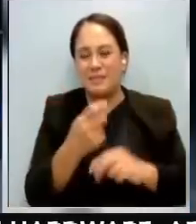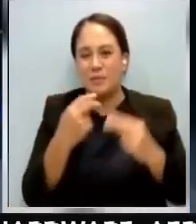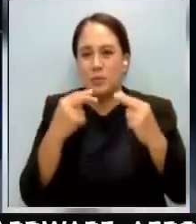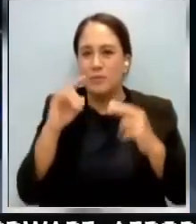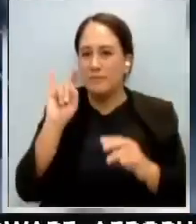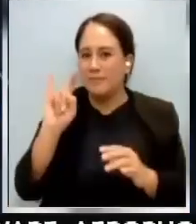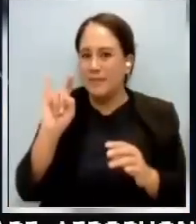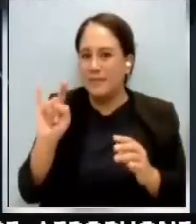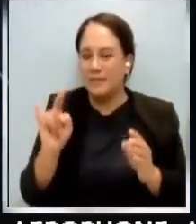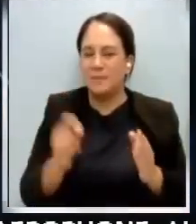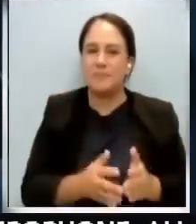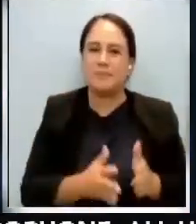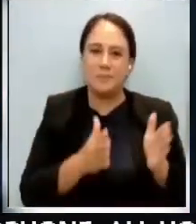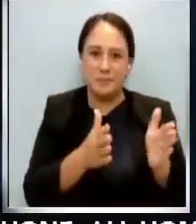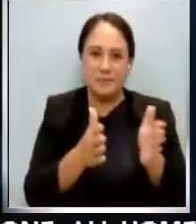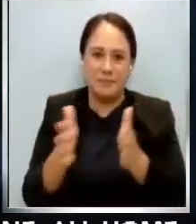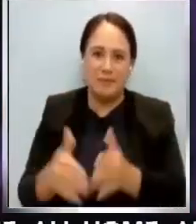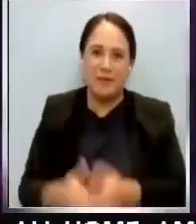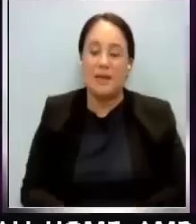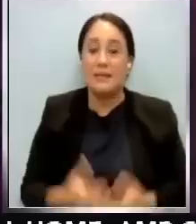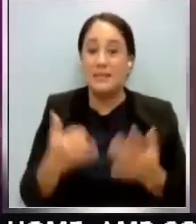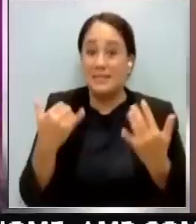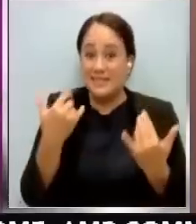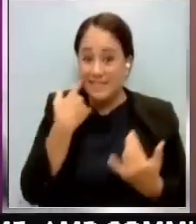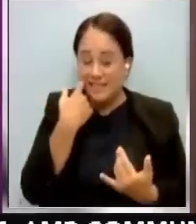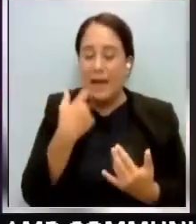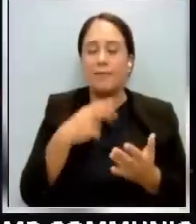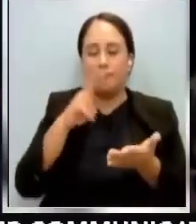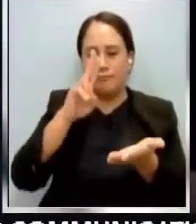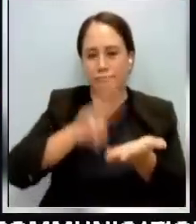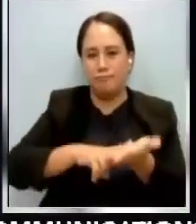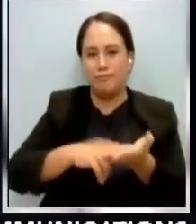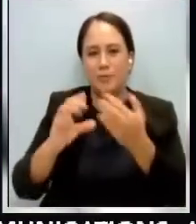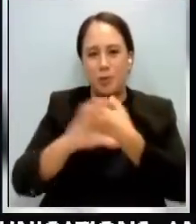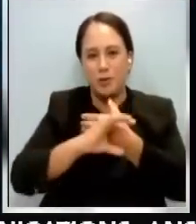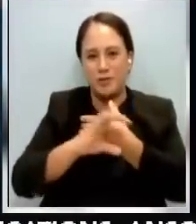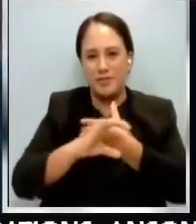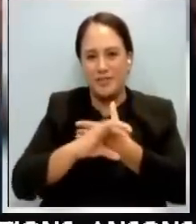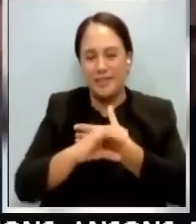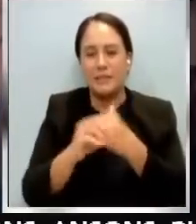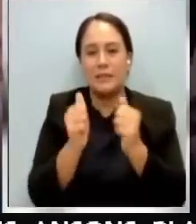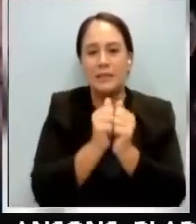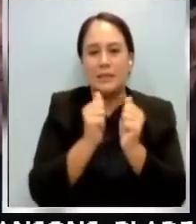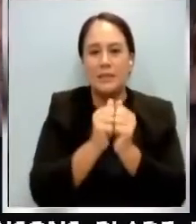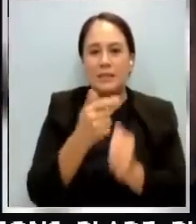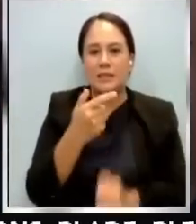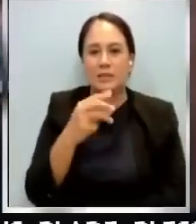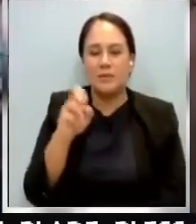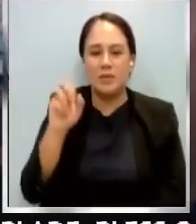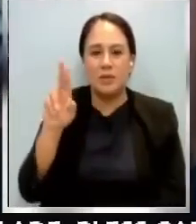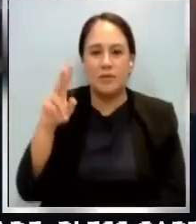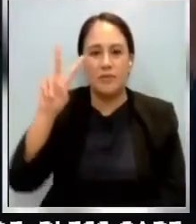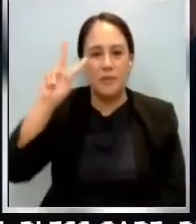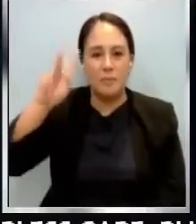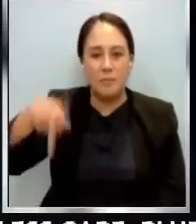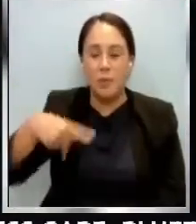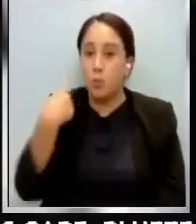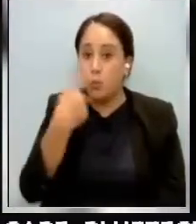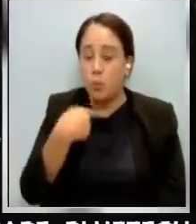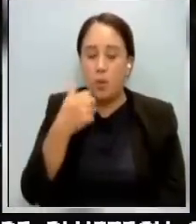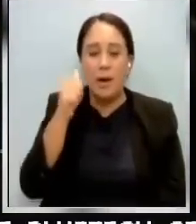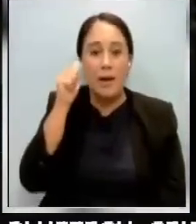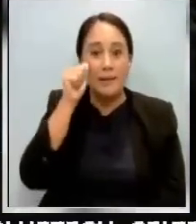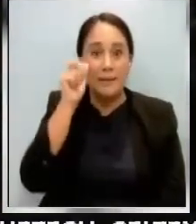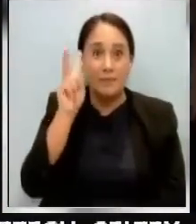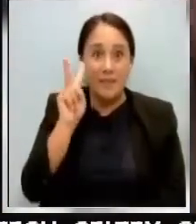landscape. Kanina nagkaroon ng contract signing ang apat, kasama si GMA Senior Vice President Attorney Annette Gozon Valdez,